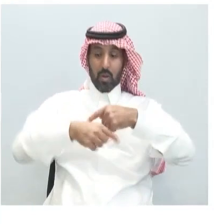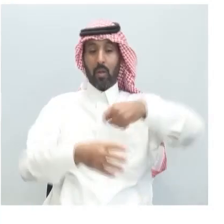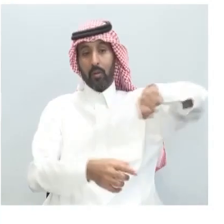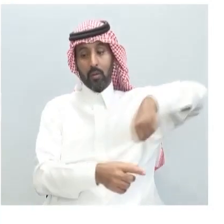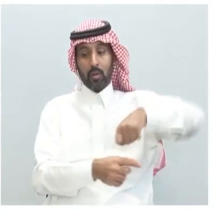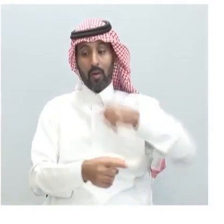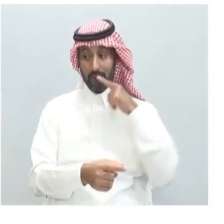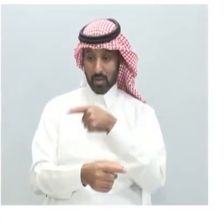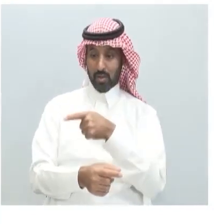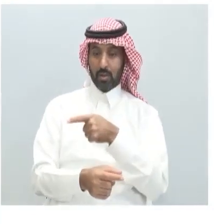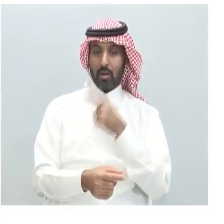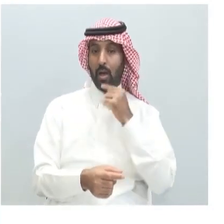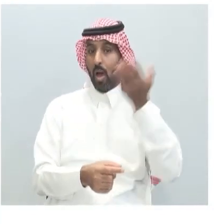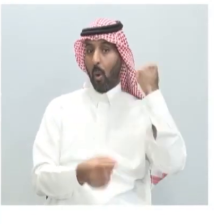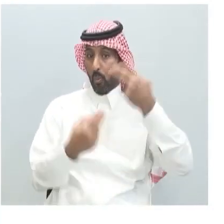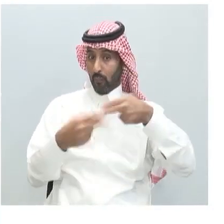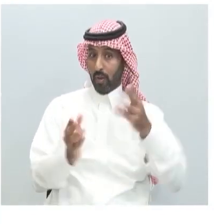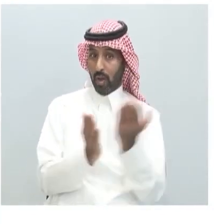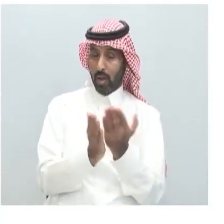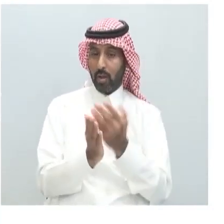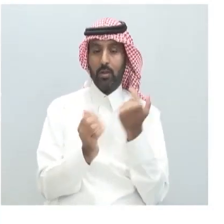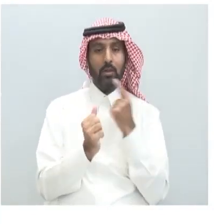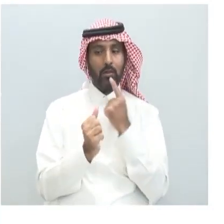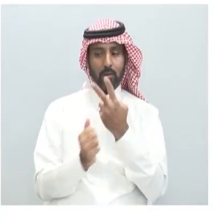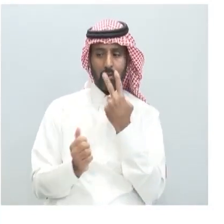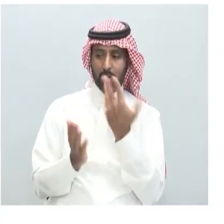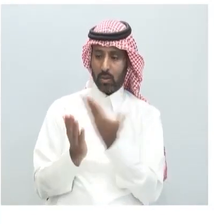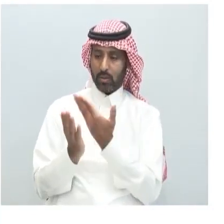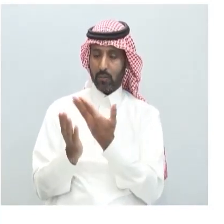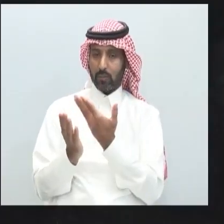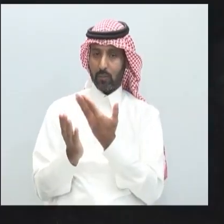correct order that we took in the beginning of this lesson,